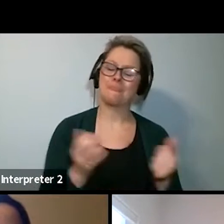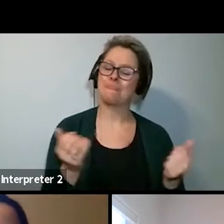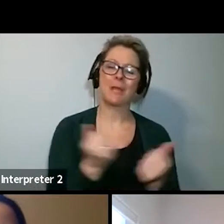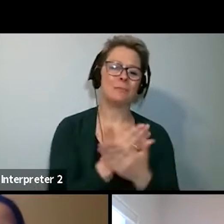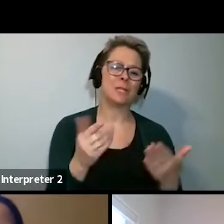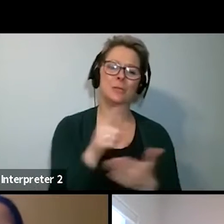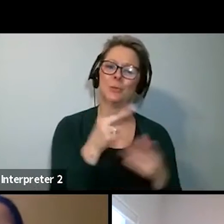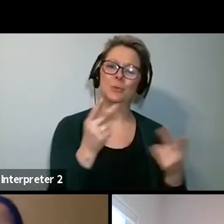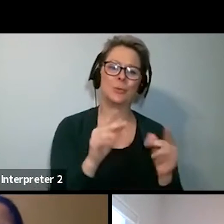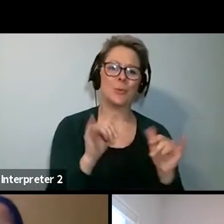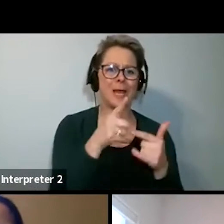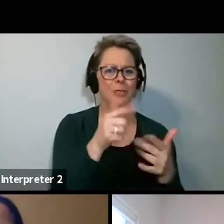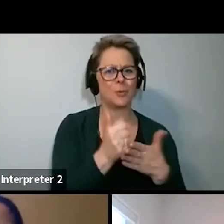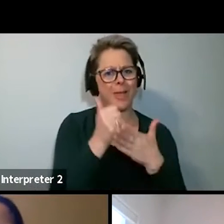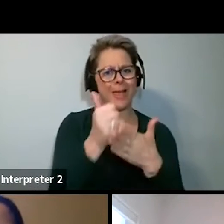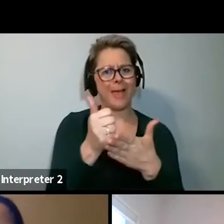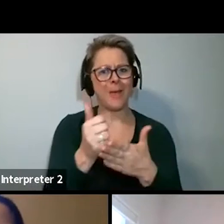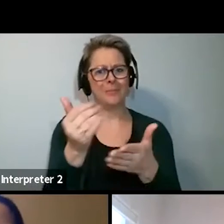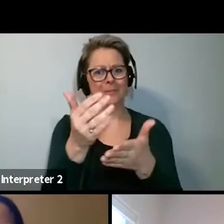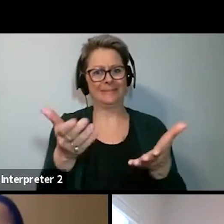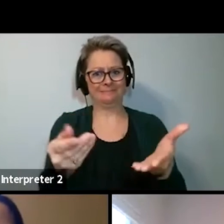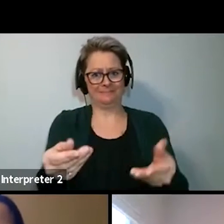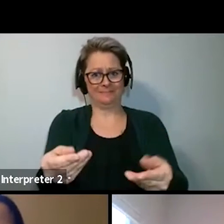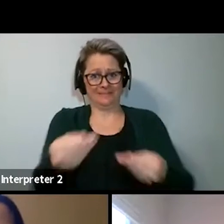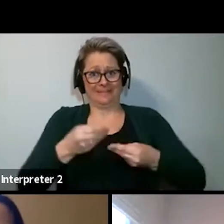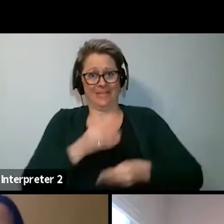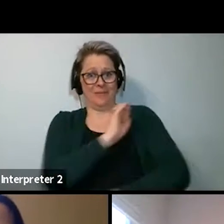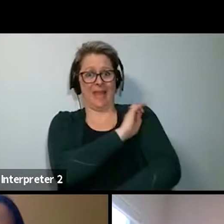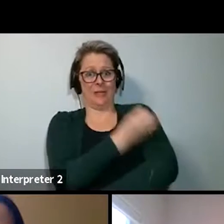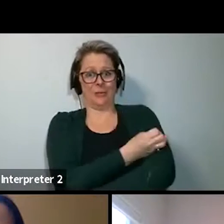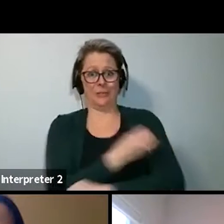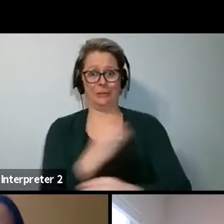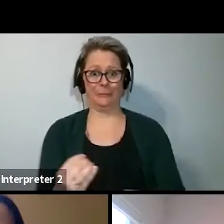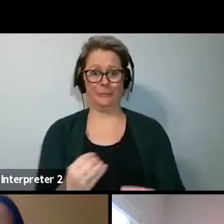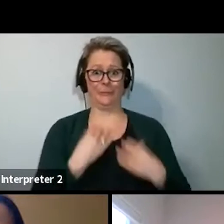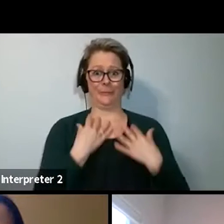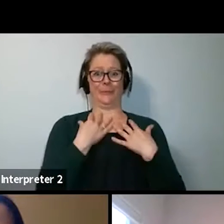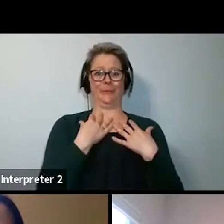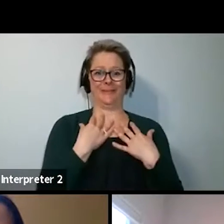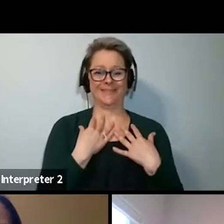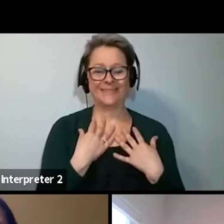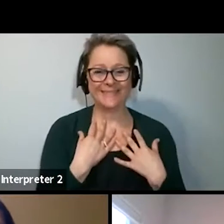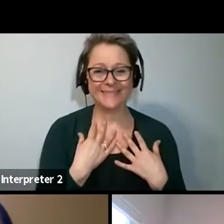helped, the way that you've helped energize us for what is about to come.